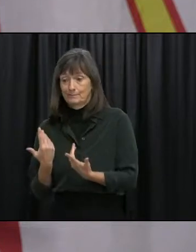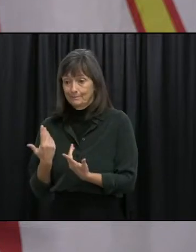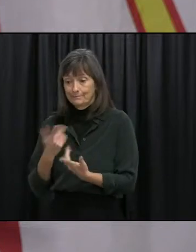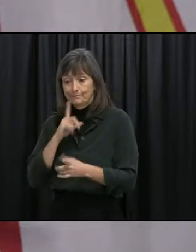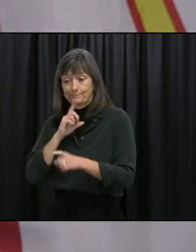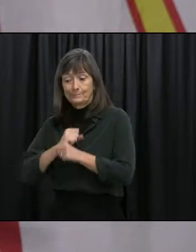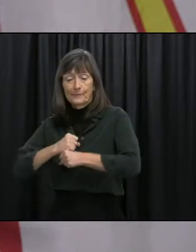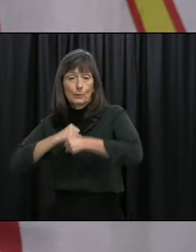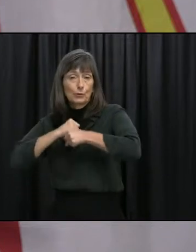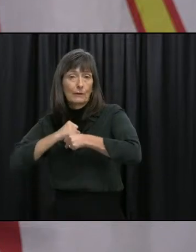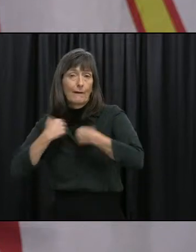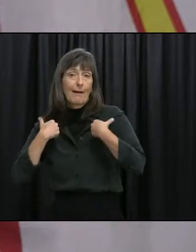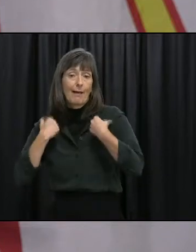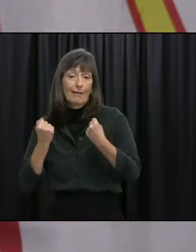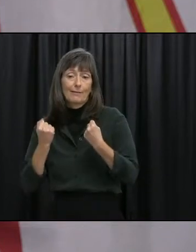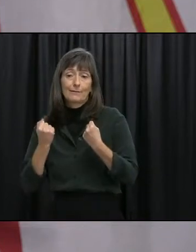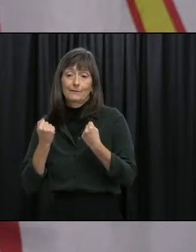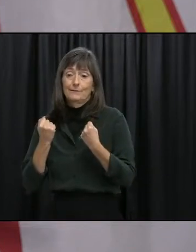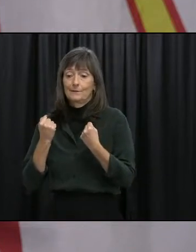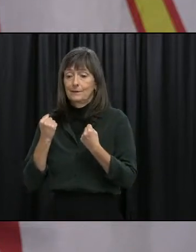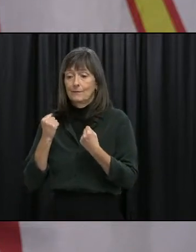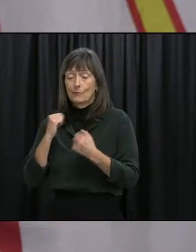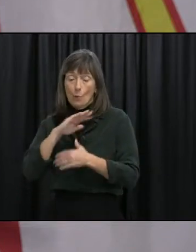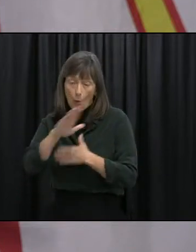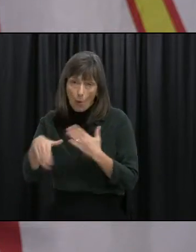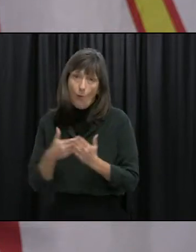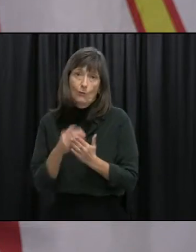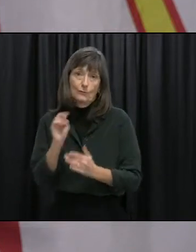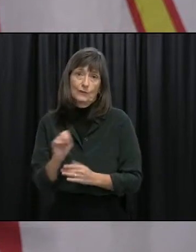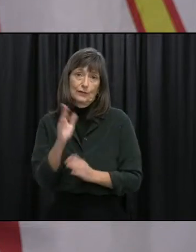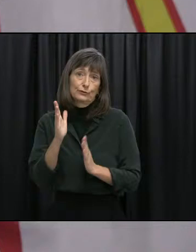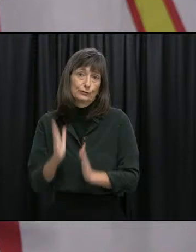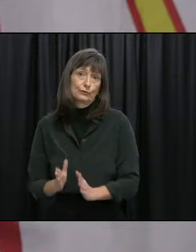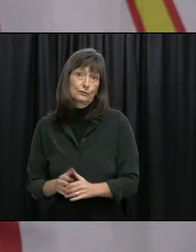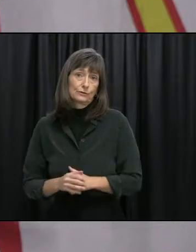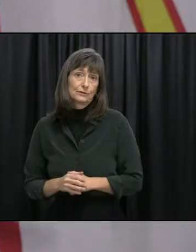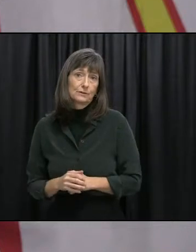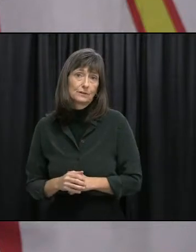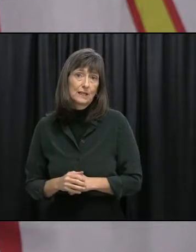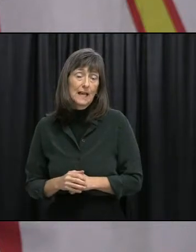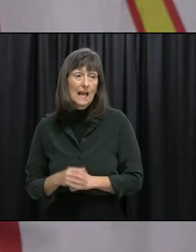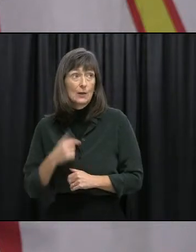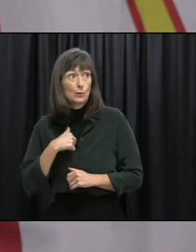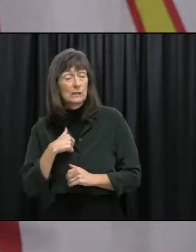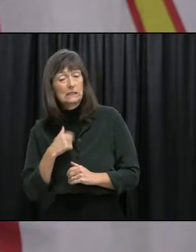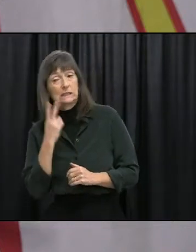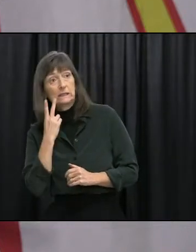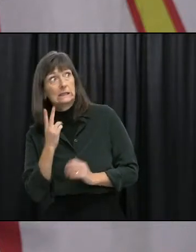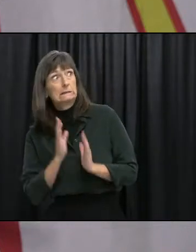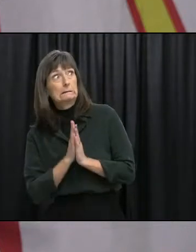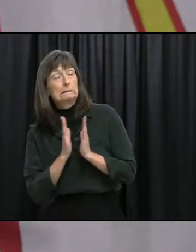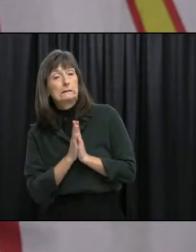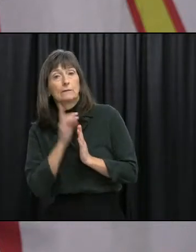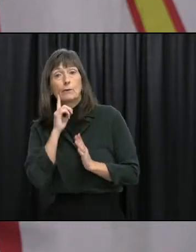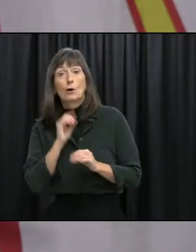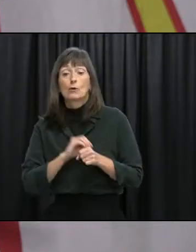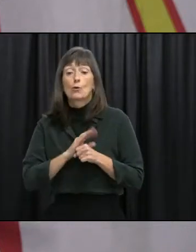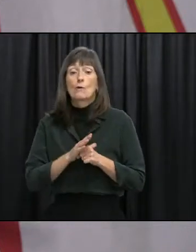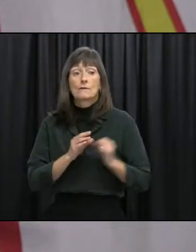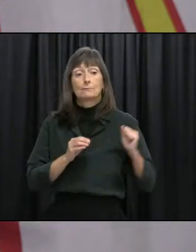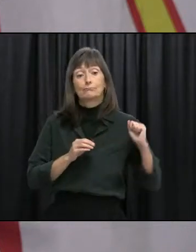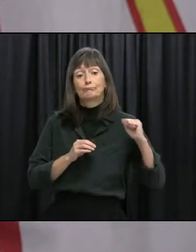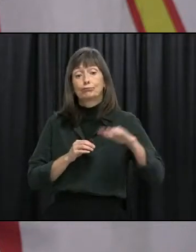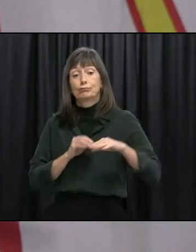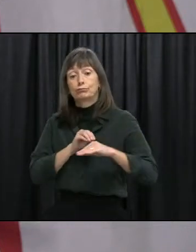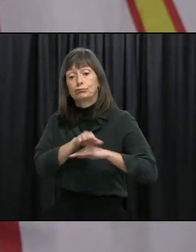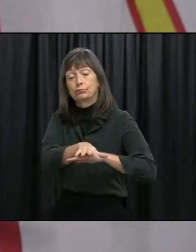able to protect the health of the whole population and the risk of importation of this virus, and we have to